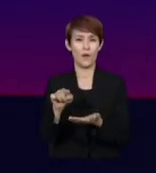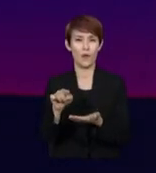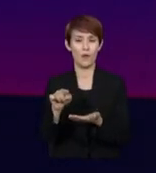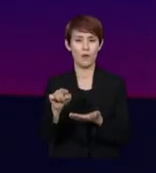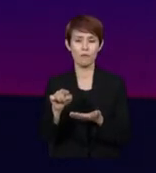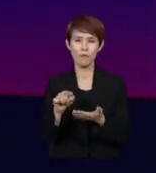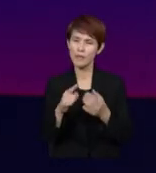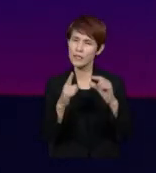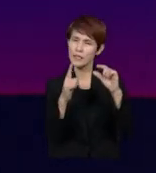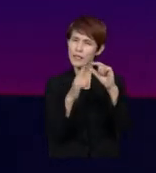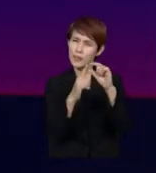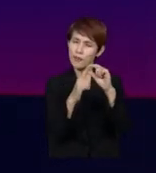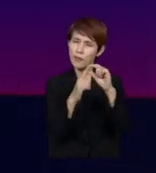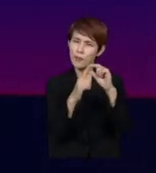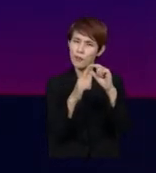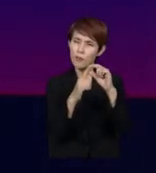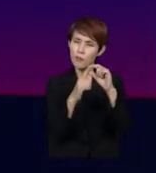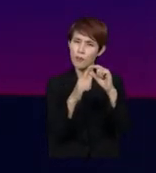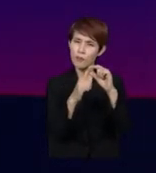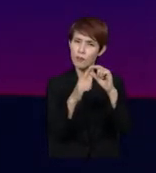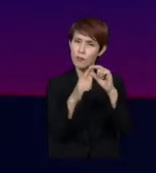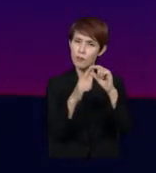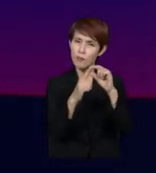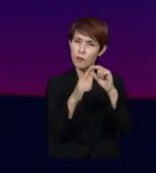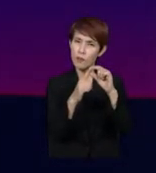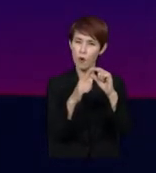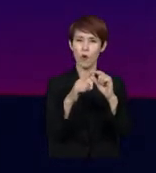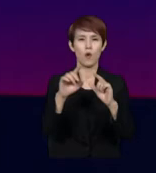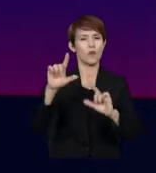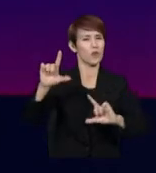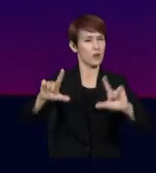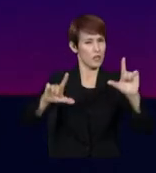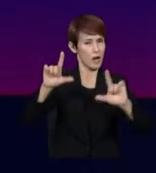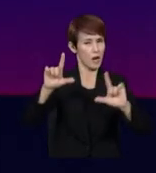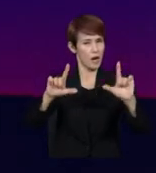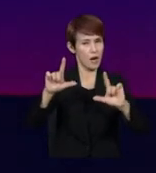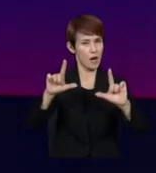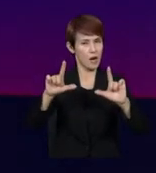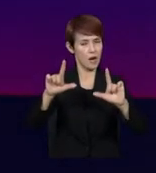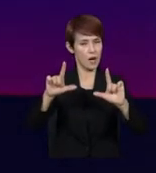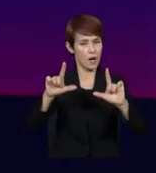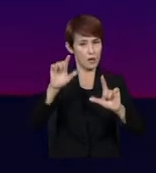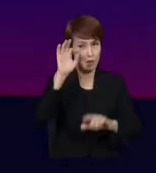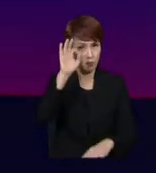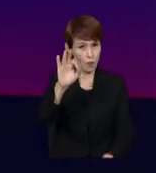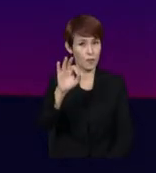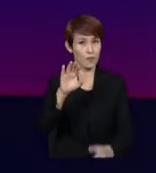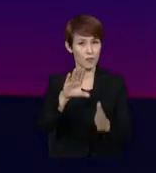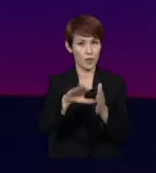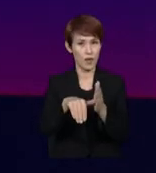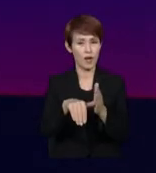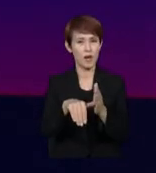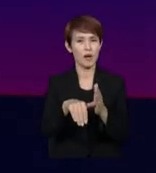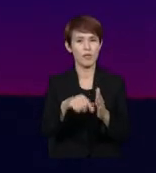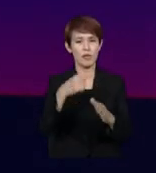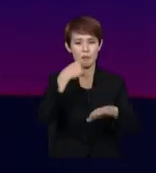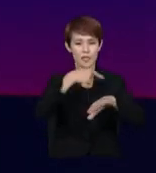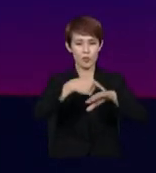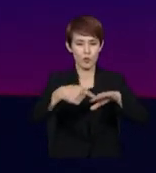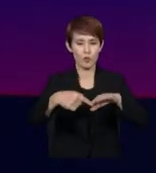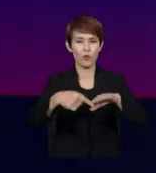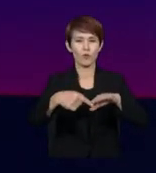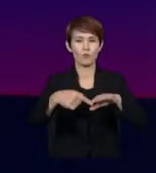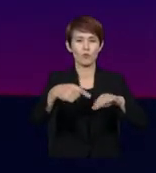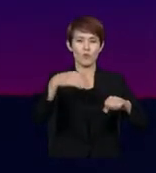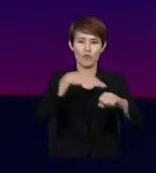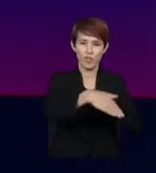to phenomena for which we actually have much more precise concepts, be it nationalism, be it protectionism, be it racism,